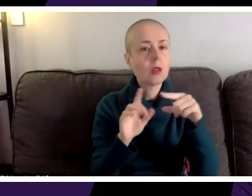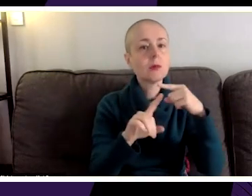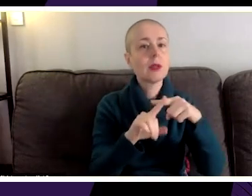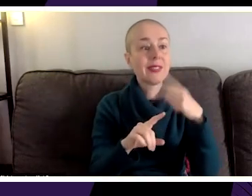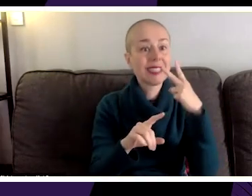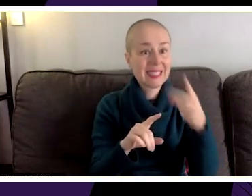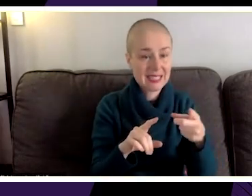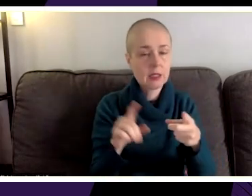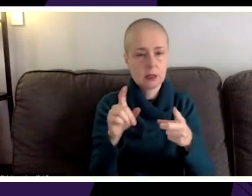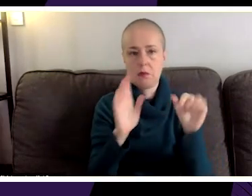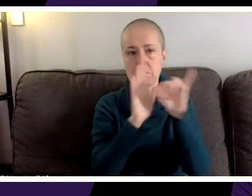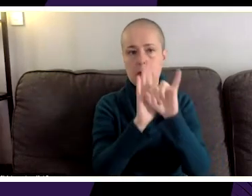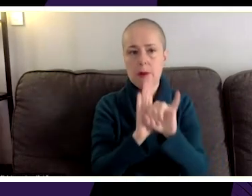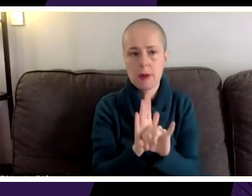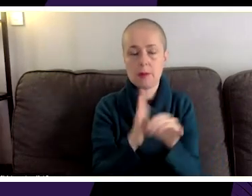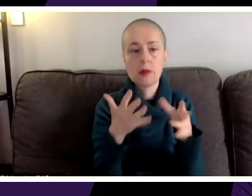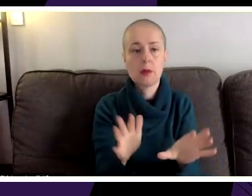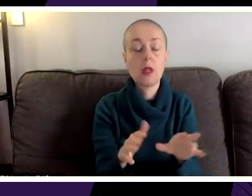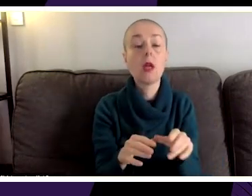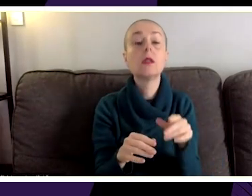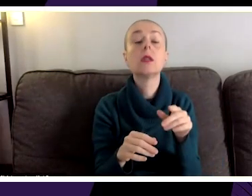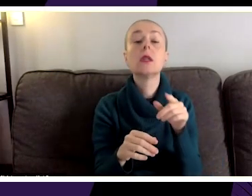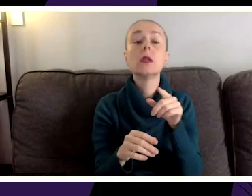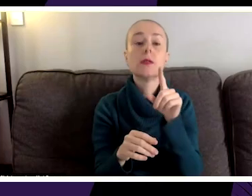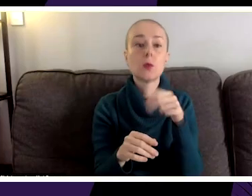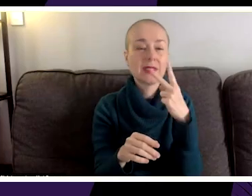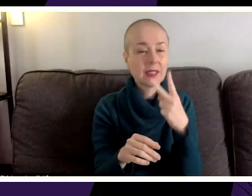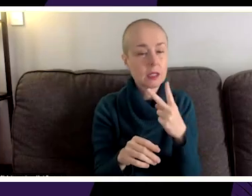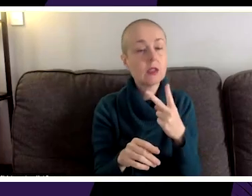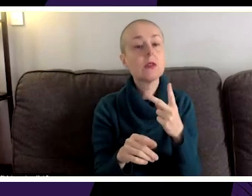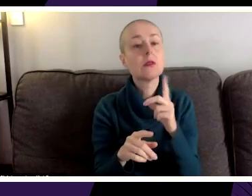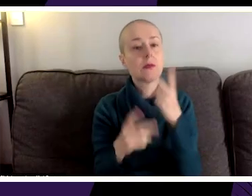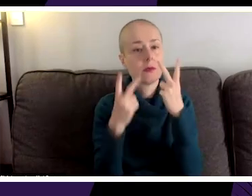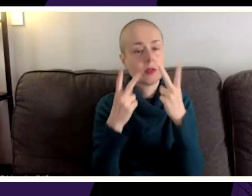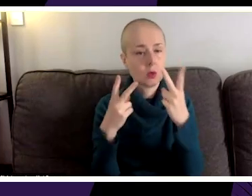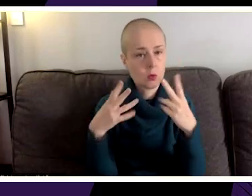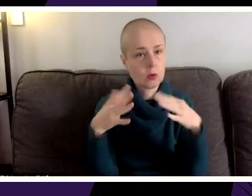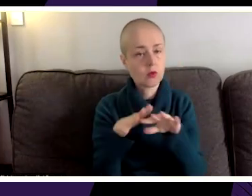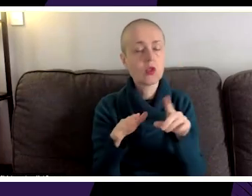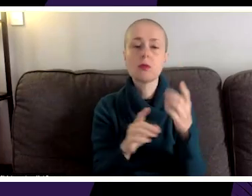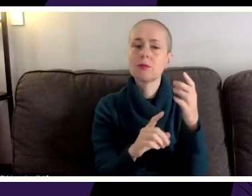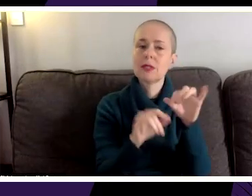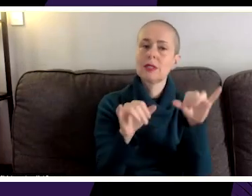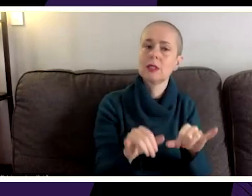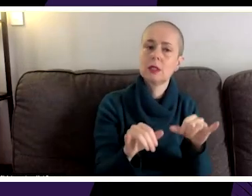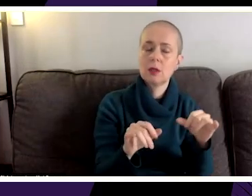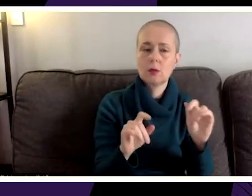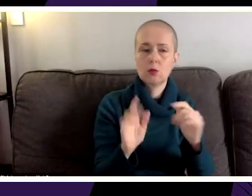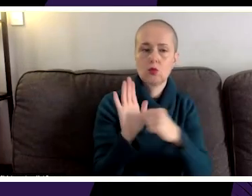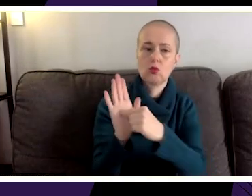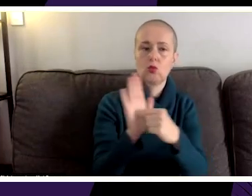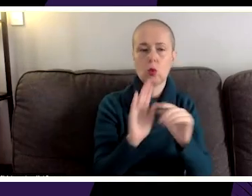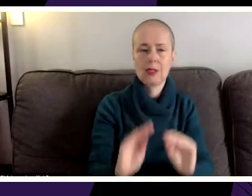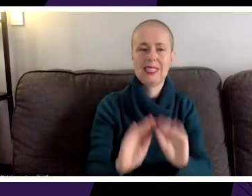rendering differences. And when a test does fail, when there is a genuine visual regression, the system automatically generates a clear differentiating